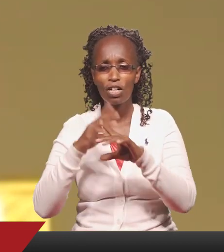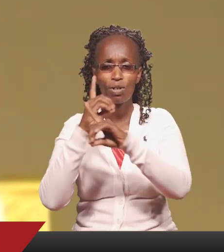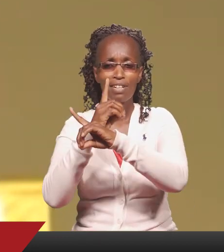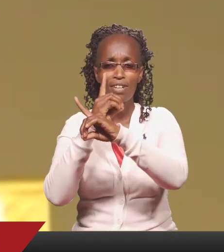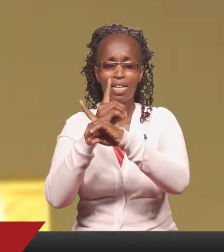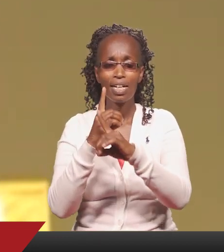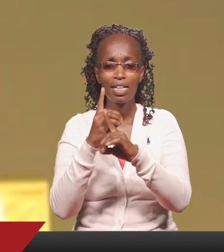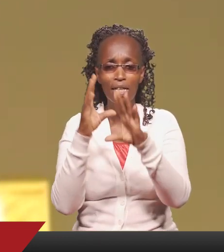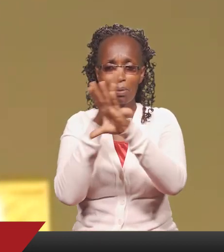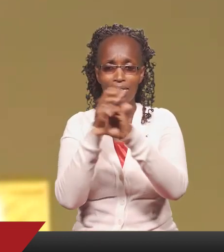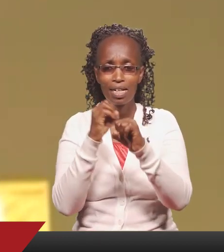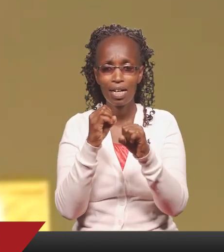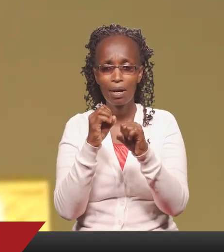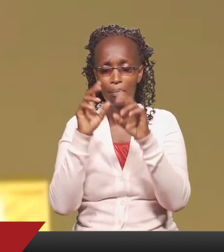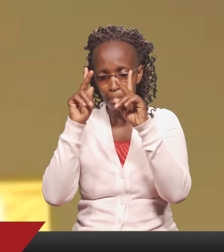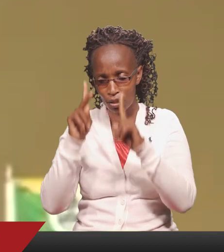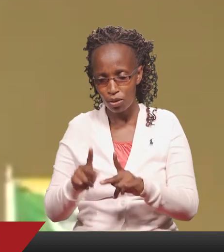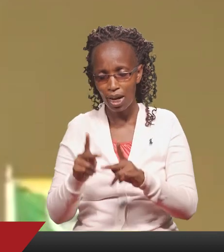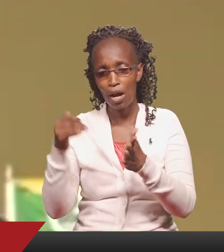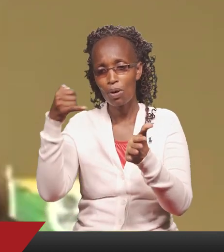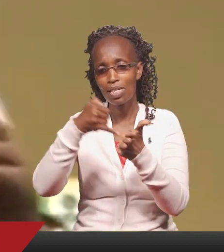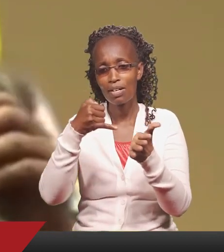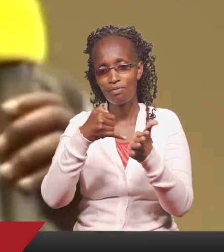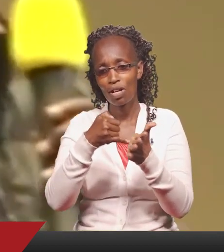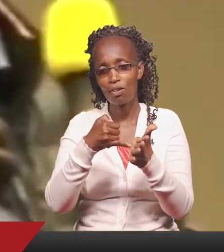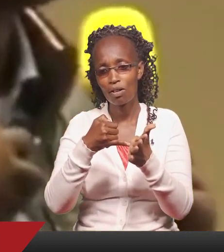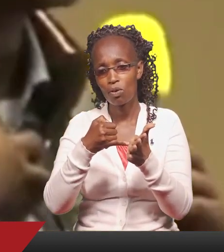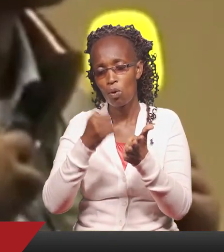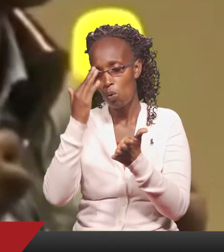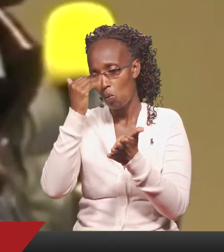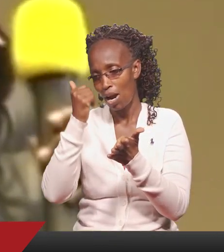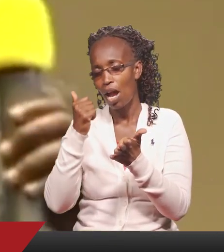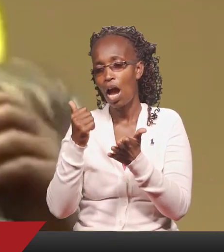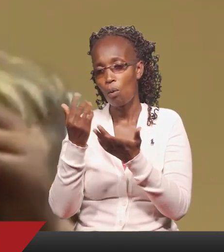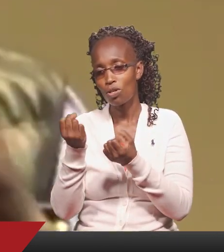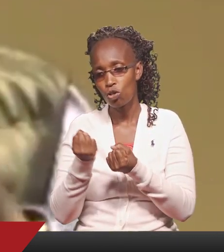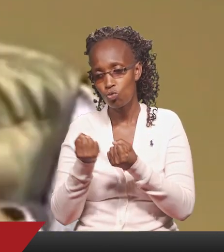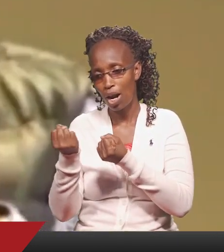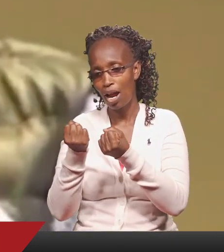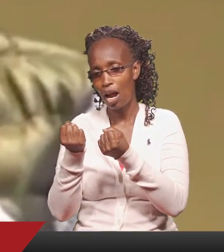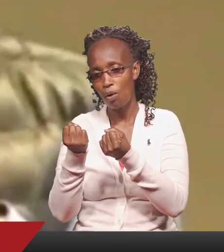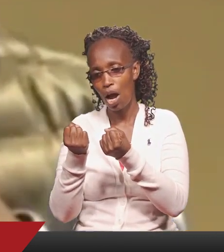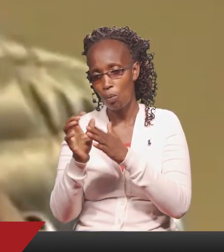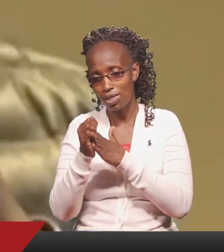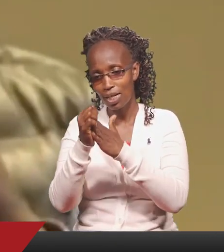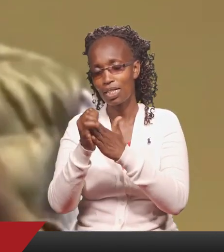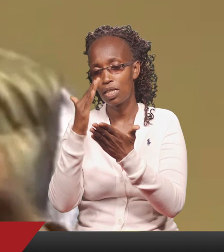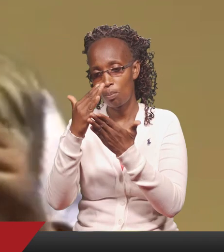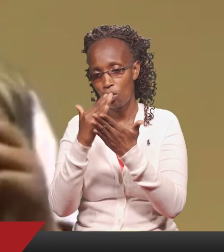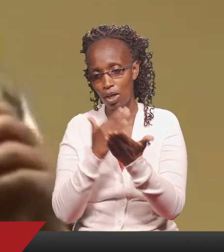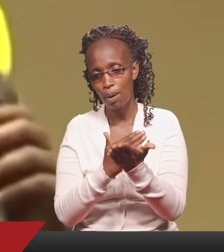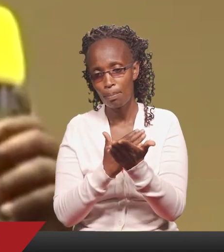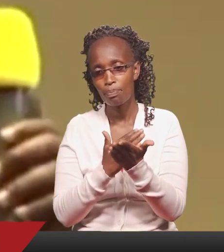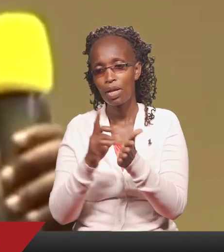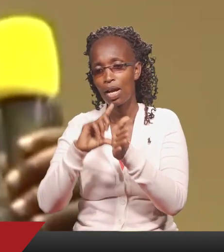defending Deputy President not to pay 5,000 shillings? Personally involved, because I was driving that program. Finally, we got